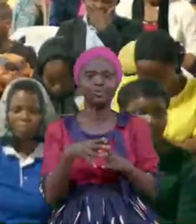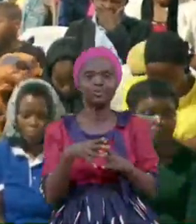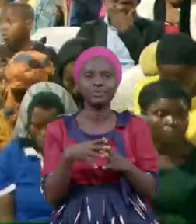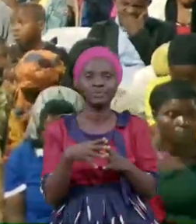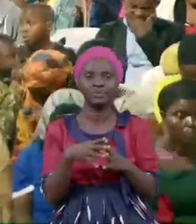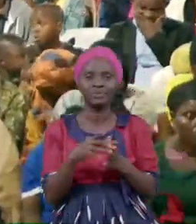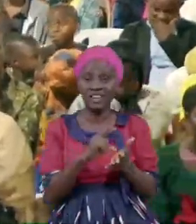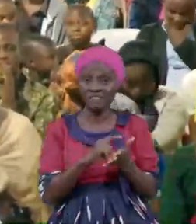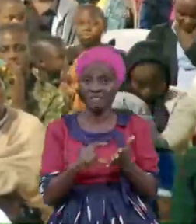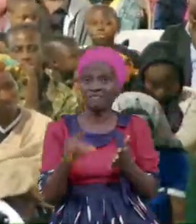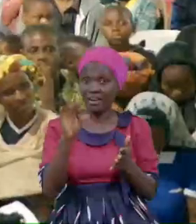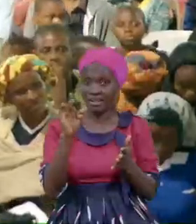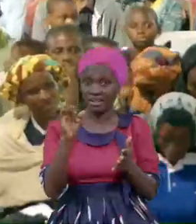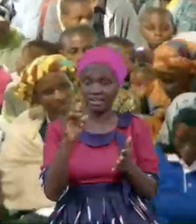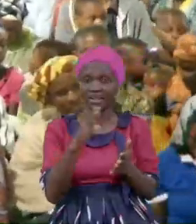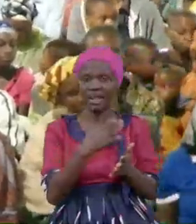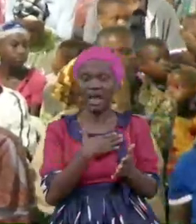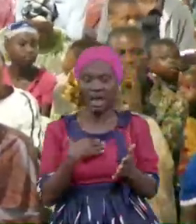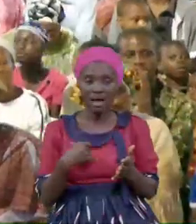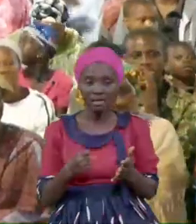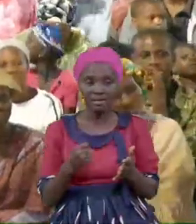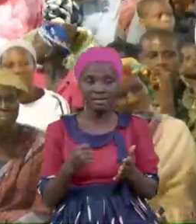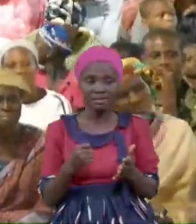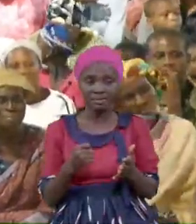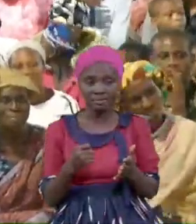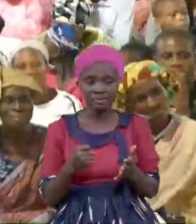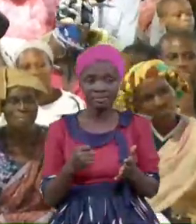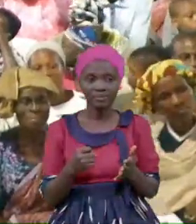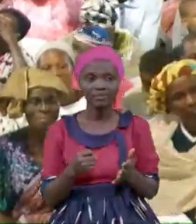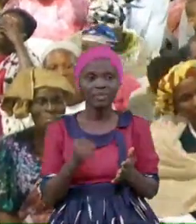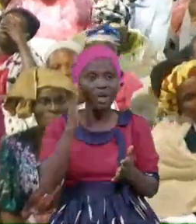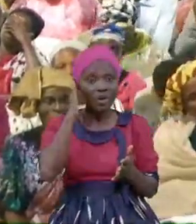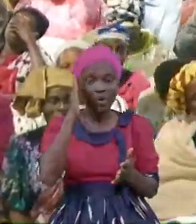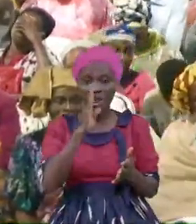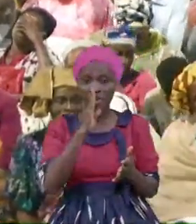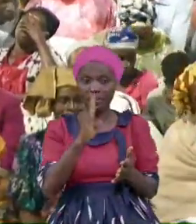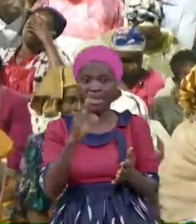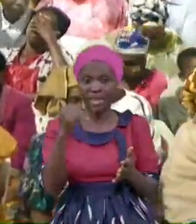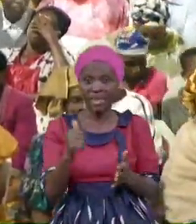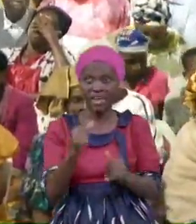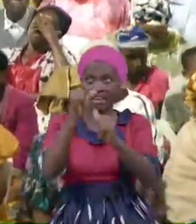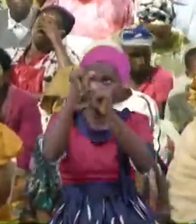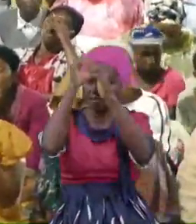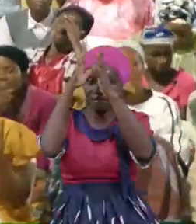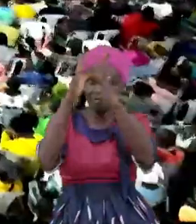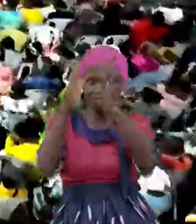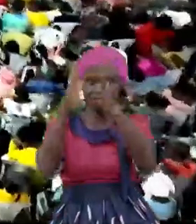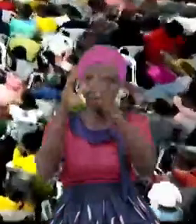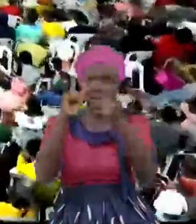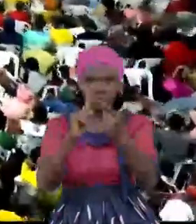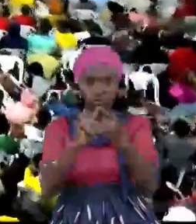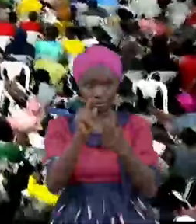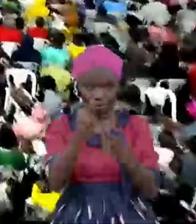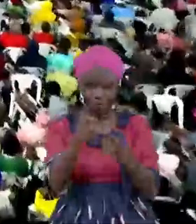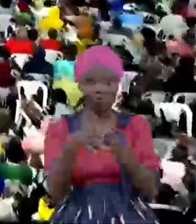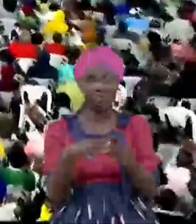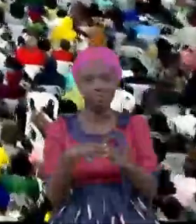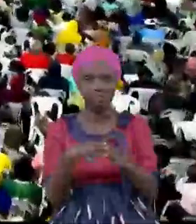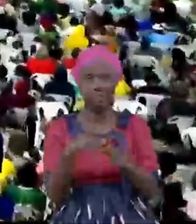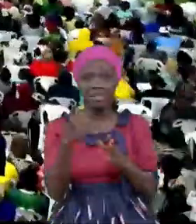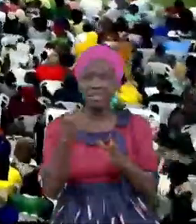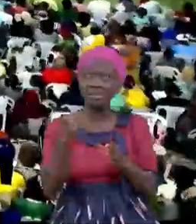ye will answer. Will be a father unto you. The Creator